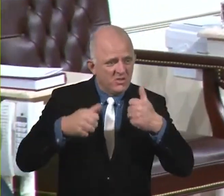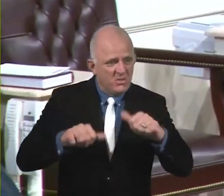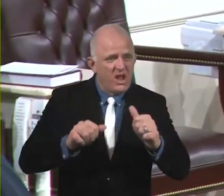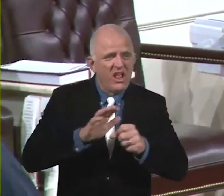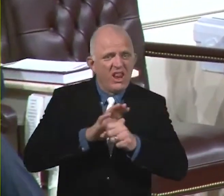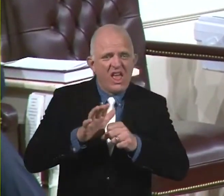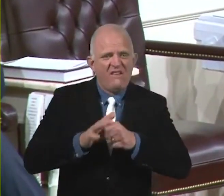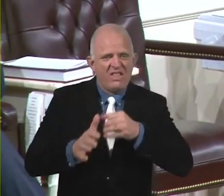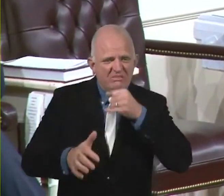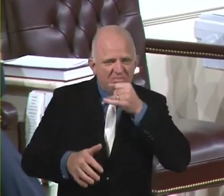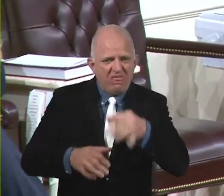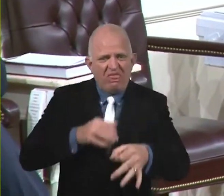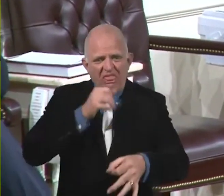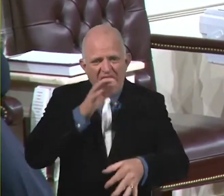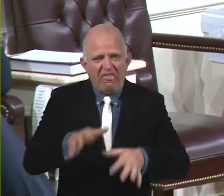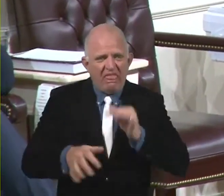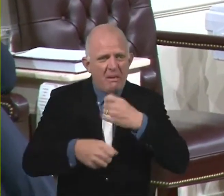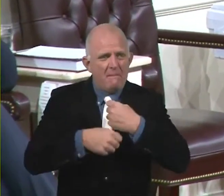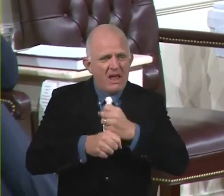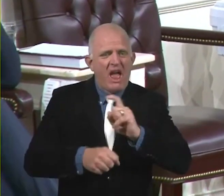going, huck?